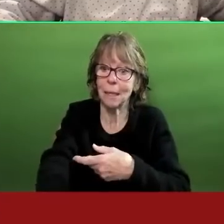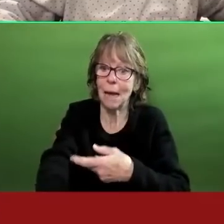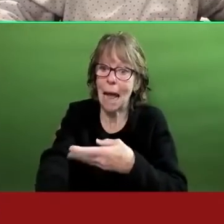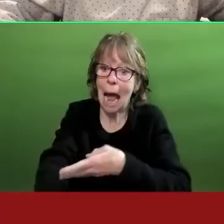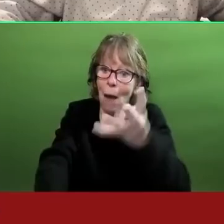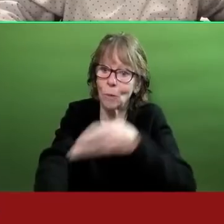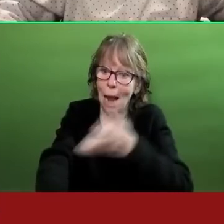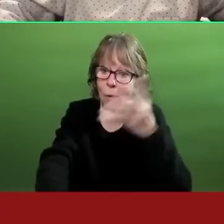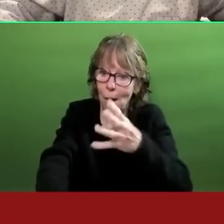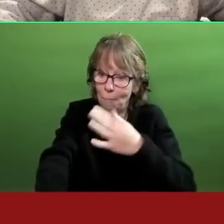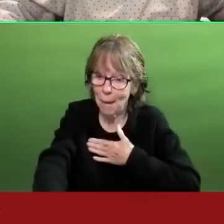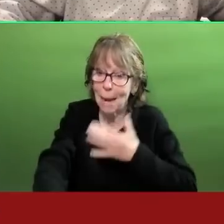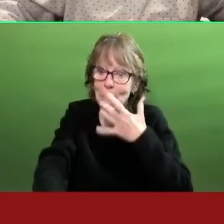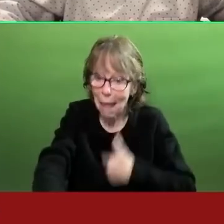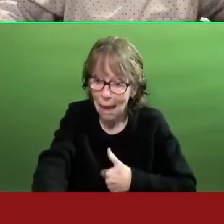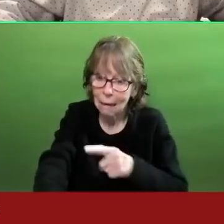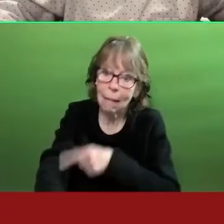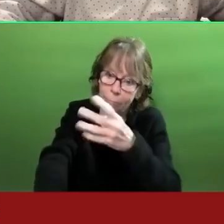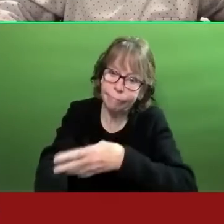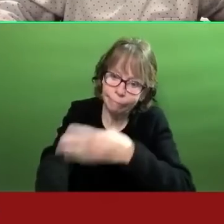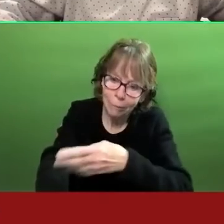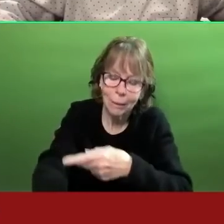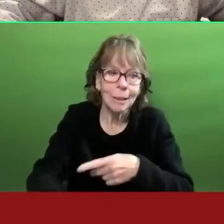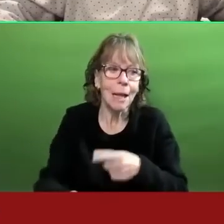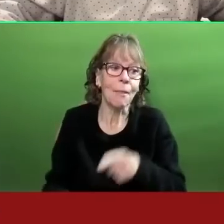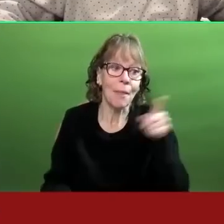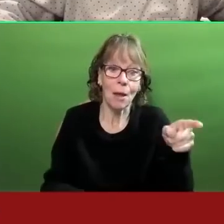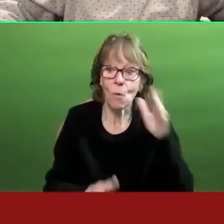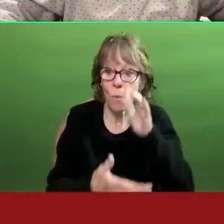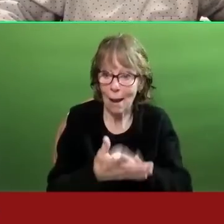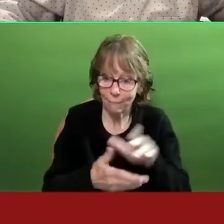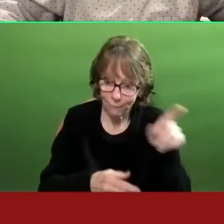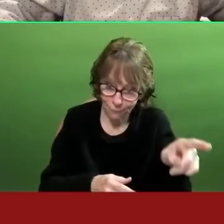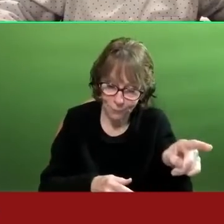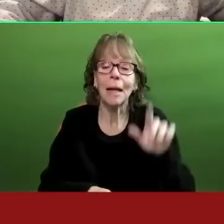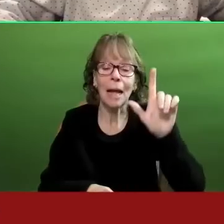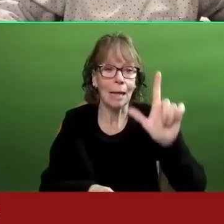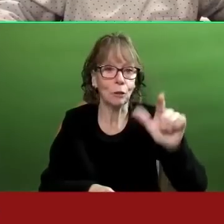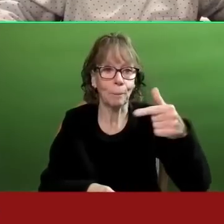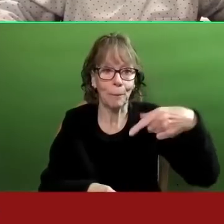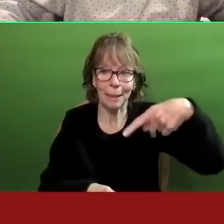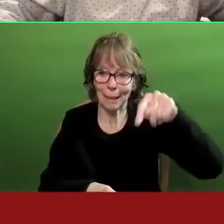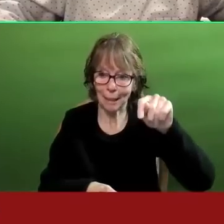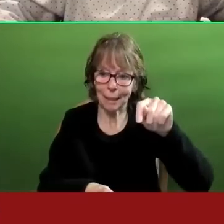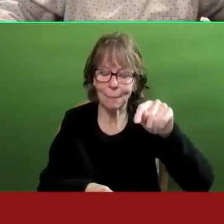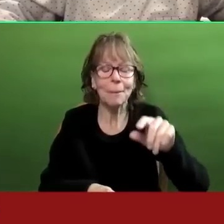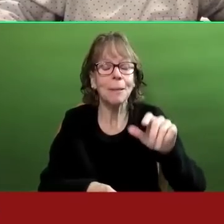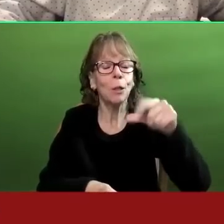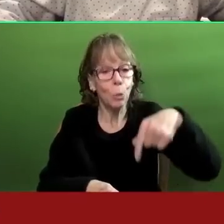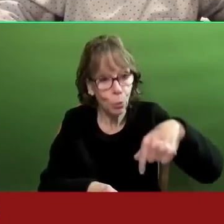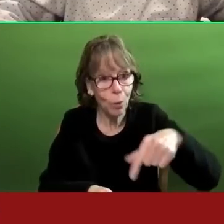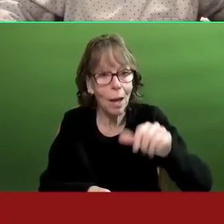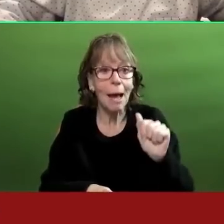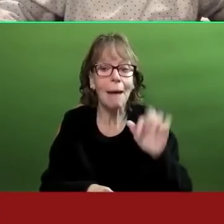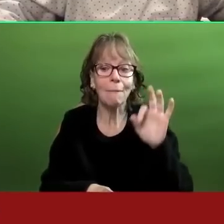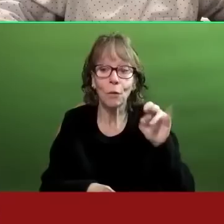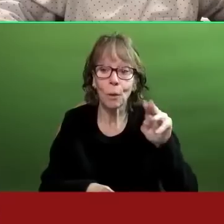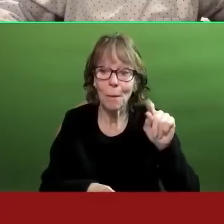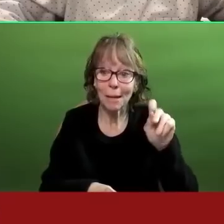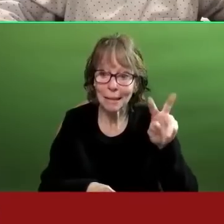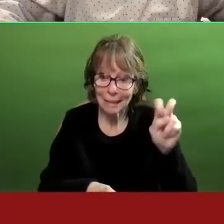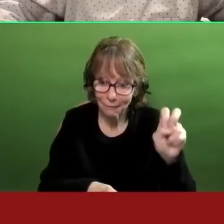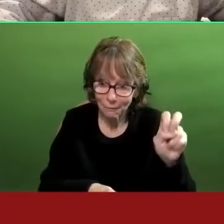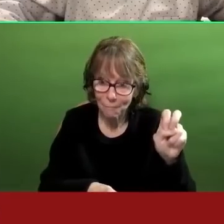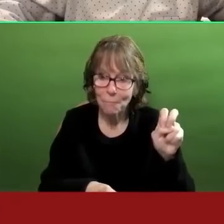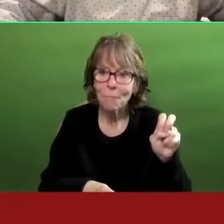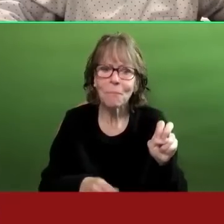And this slide is about LGBTQ plus affirmative care. So SGM affirmative care is more than pronouns. I hear pronouns